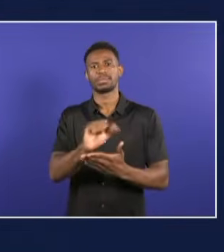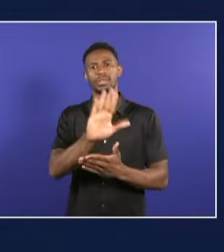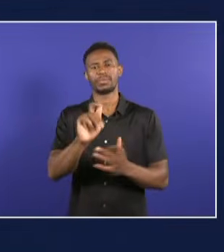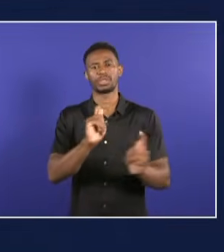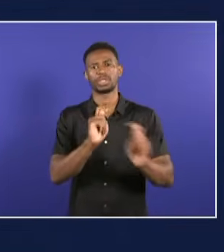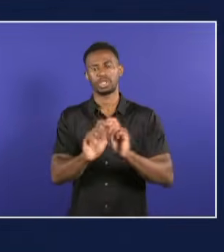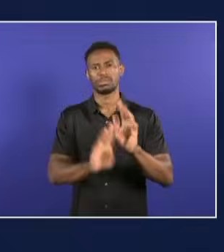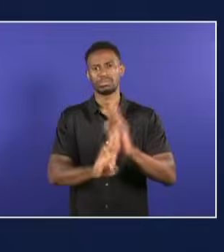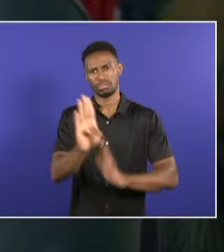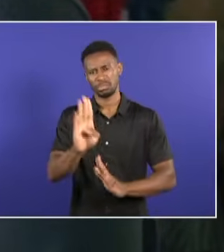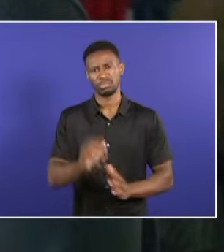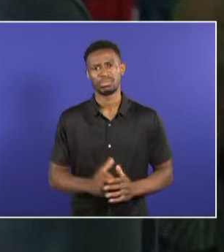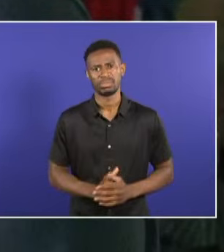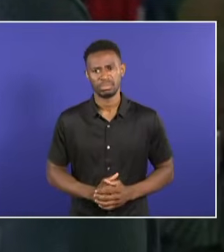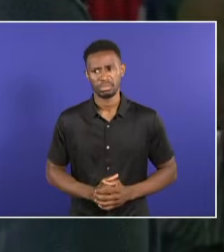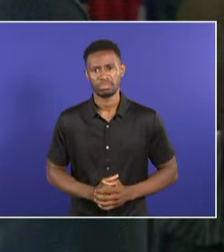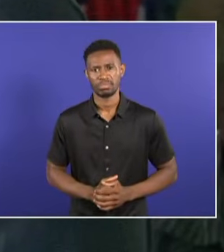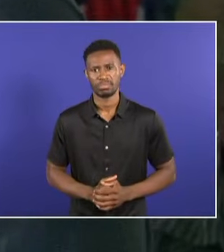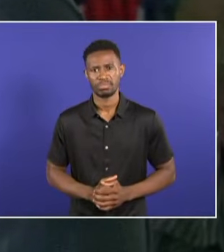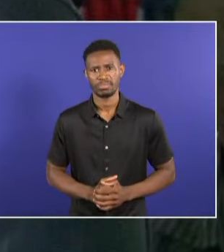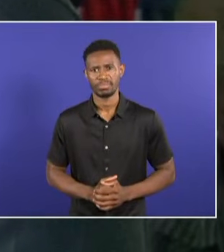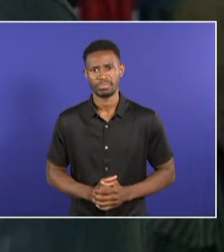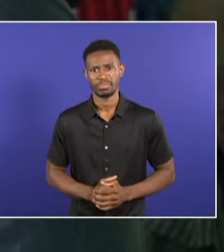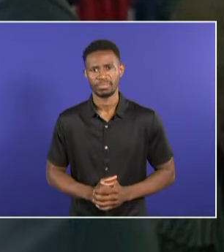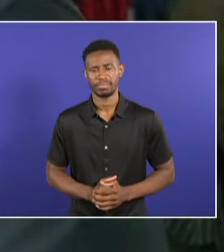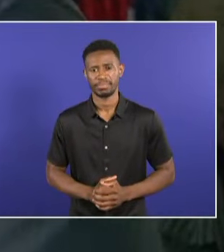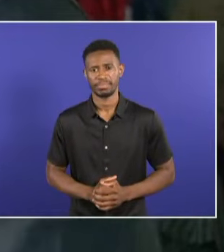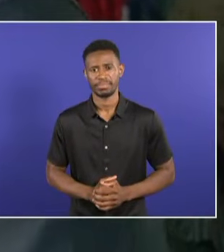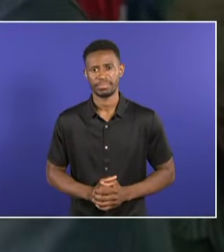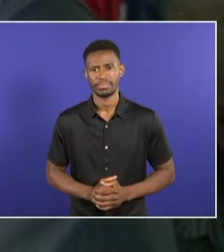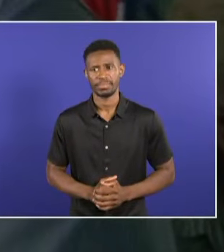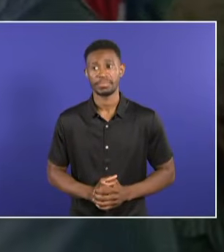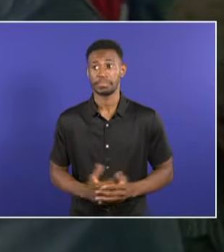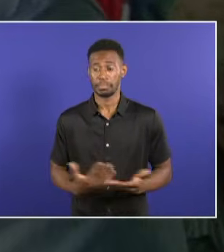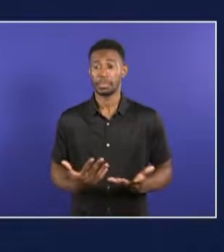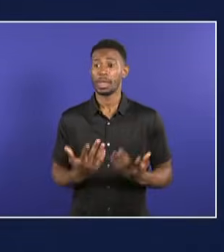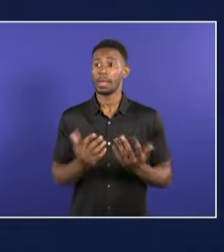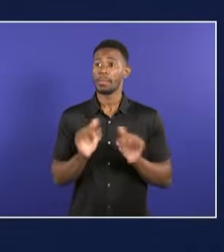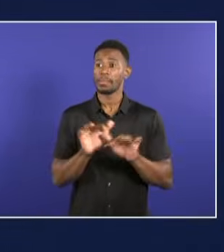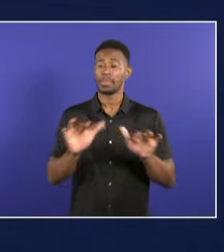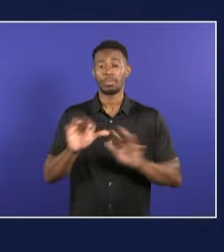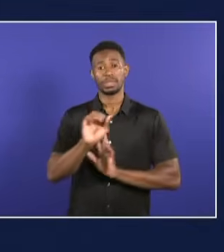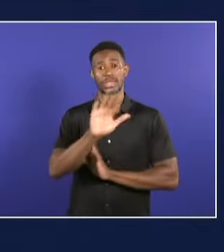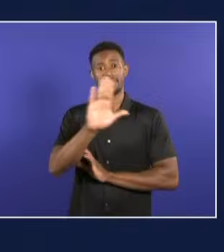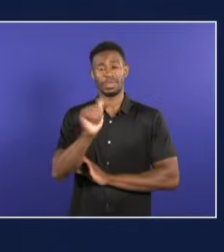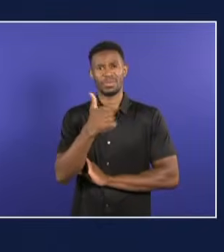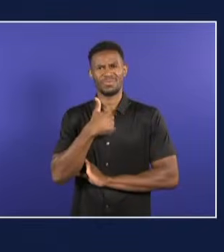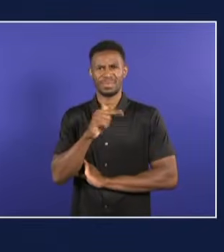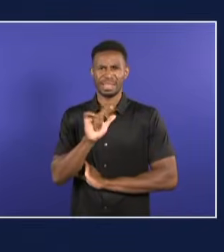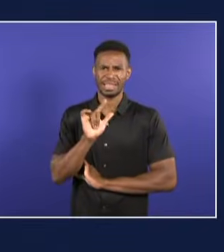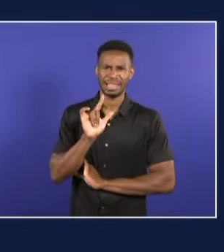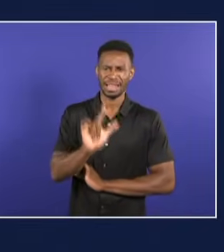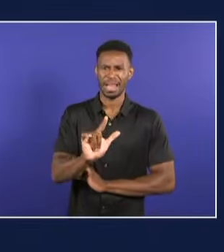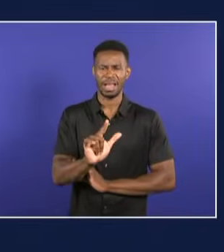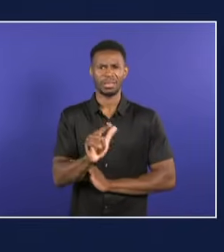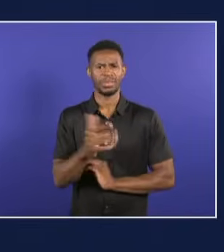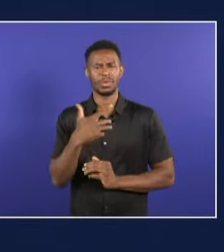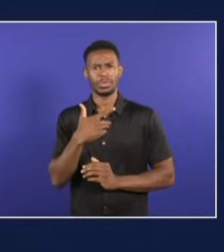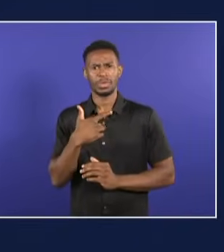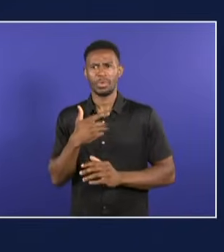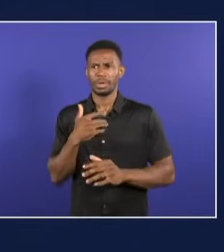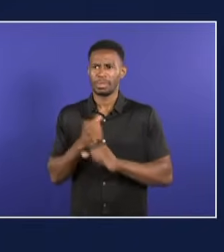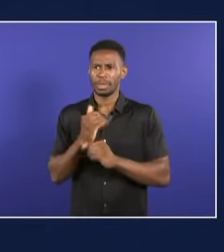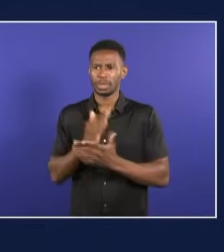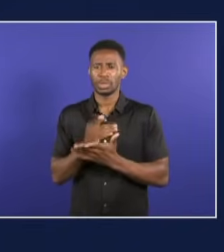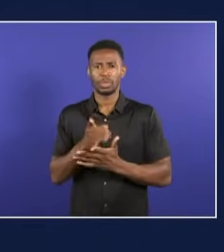everyone. And because our love for the people of South Africa, our deep and abiding love for the people of this country,